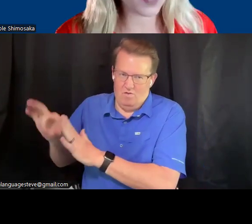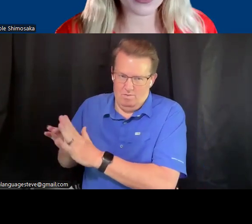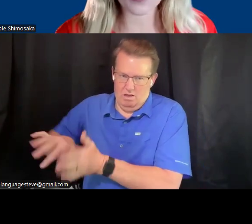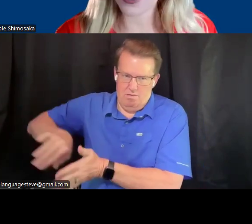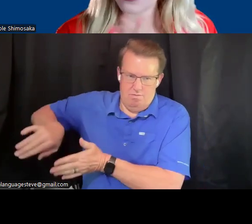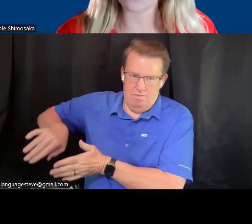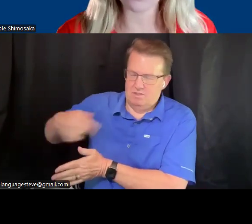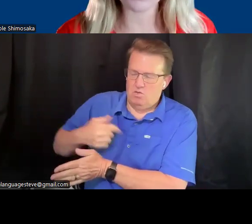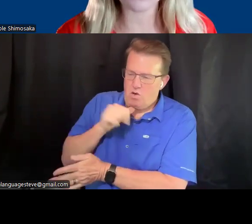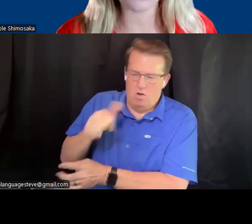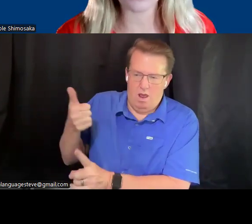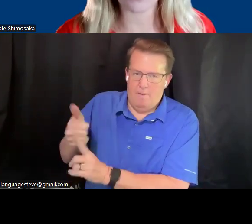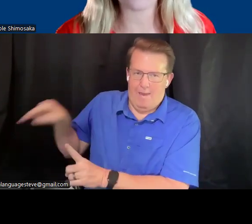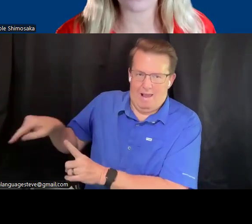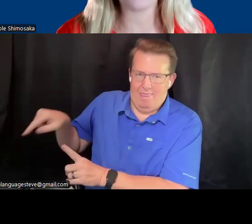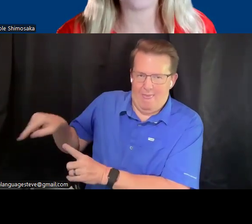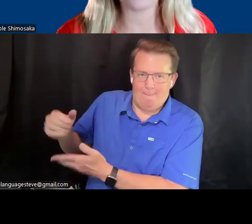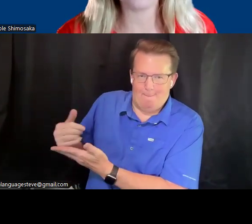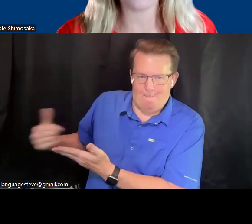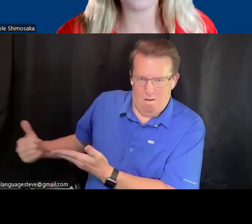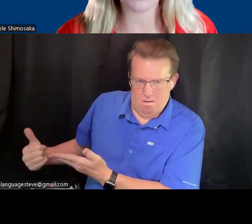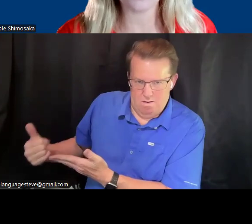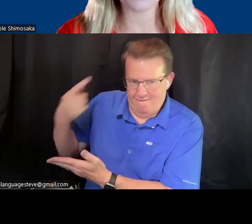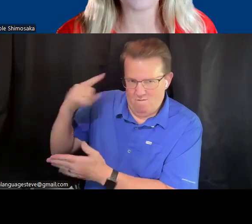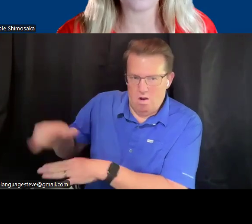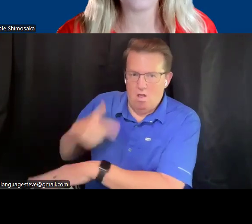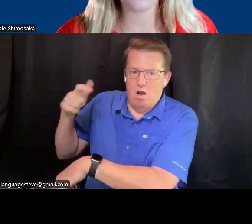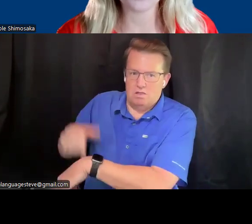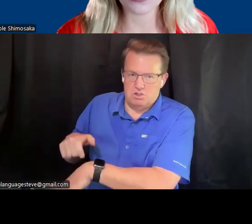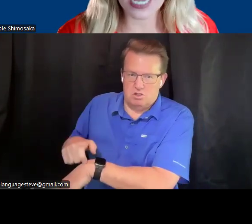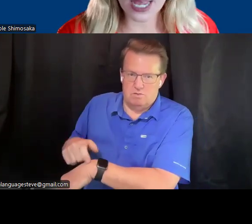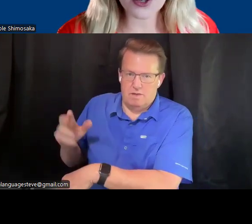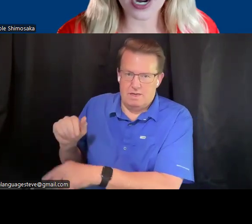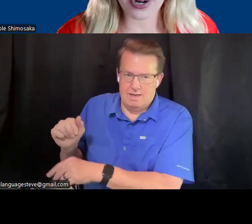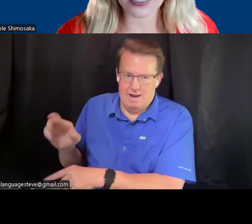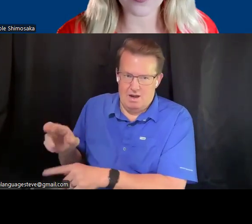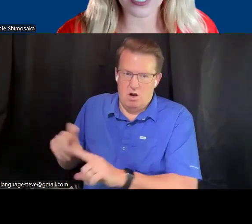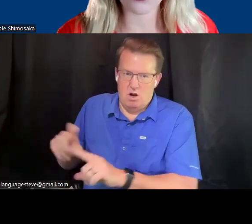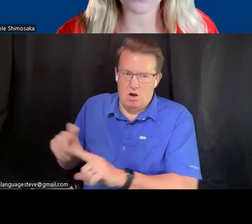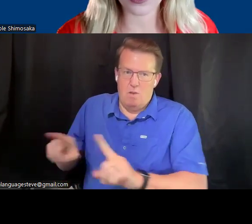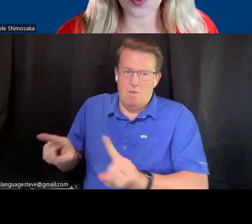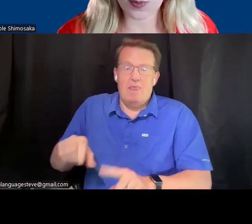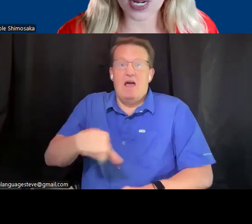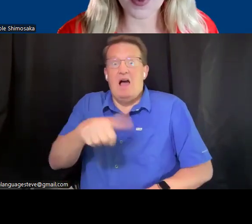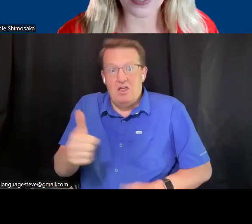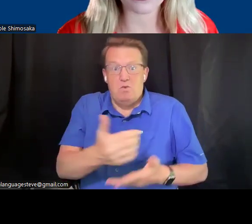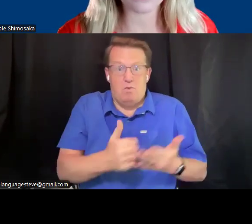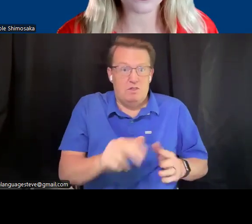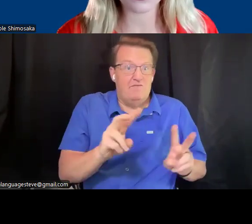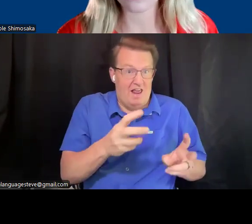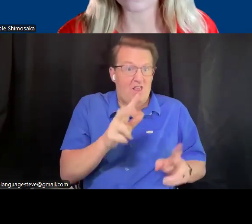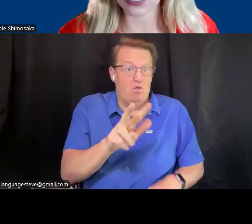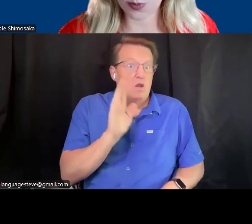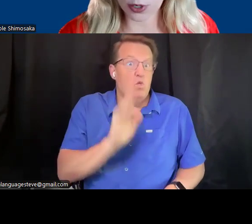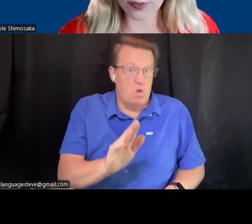not be impacting the formula that's already codified for long-term care ombudsman, but the other areas of Title III would be impacted.